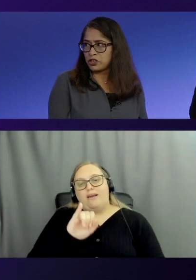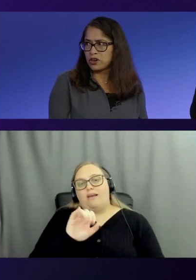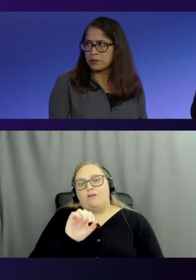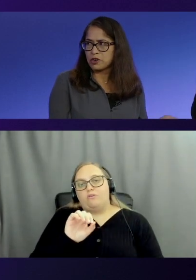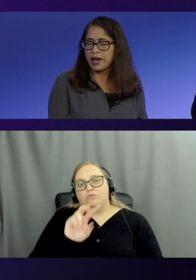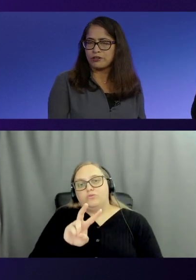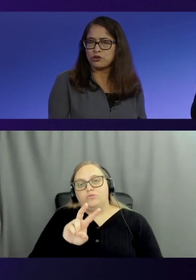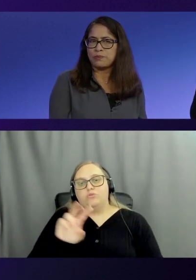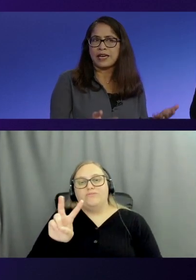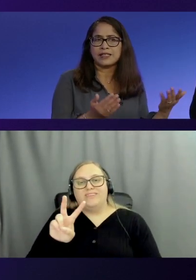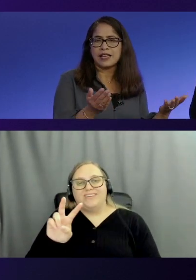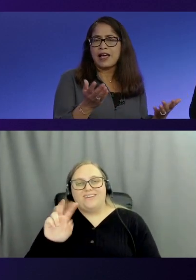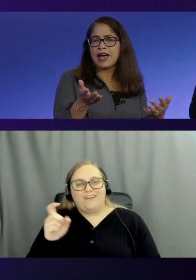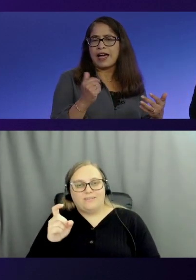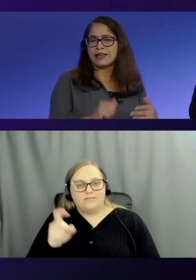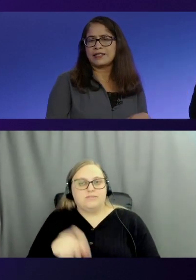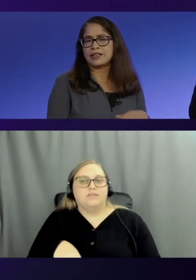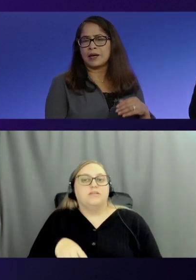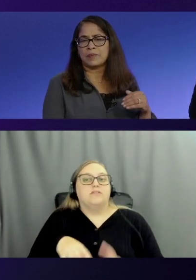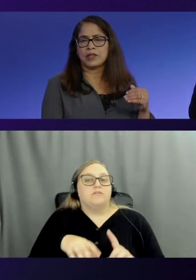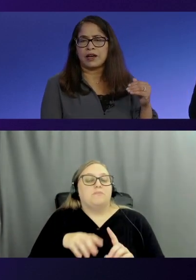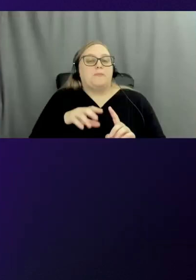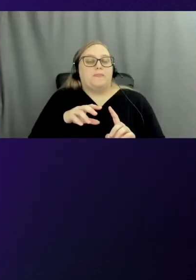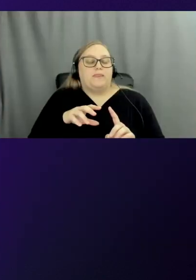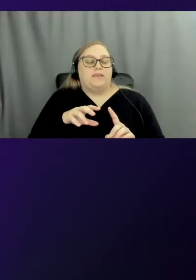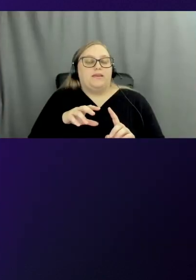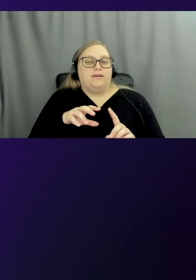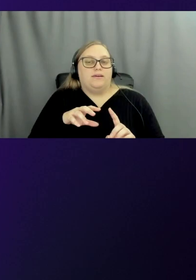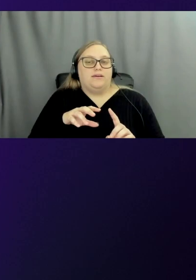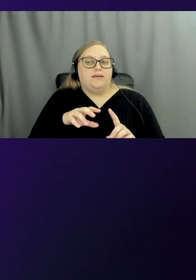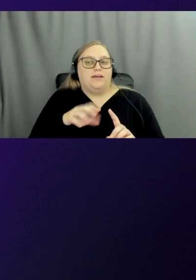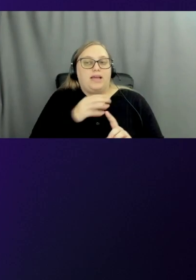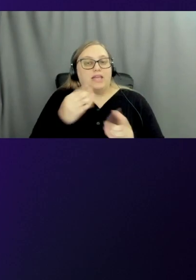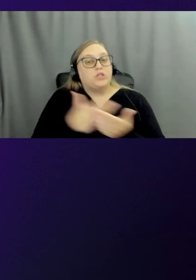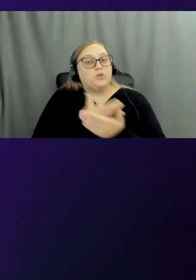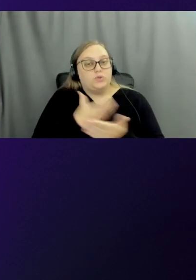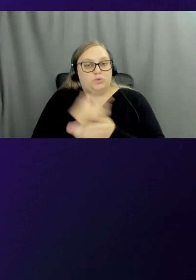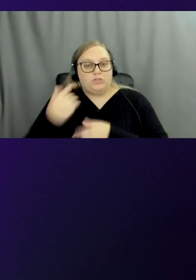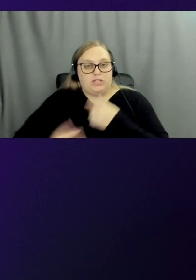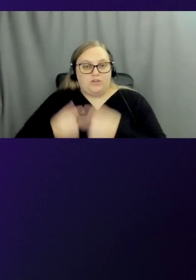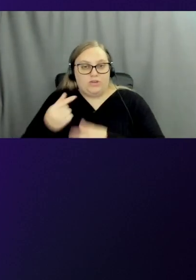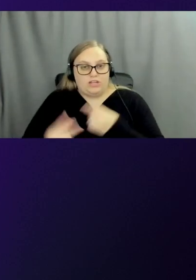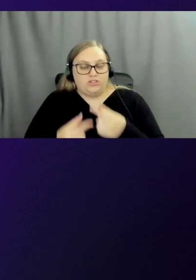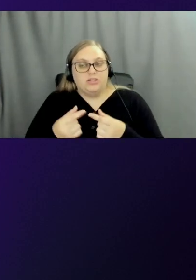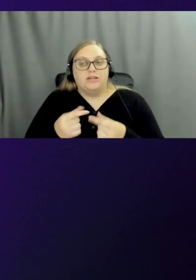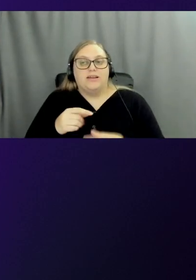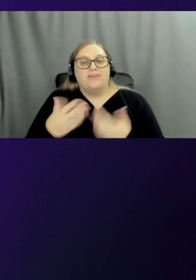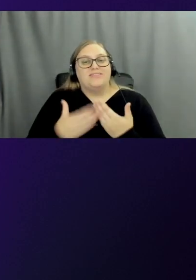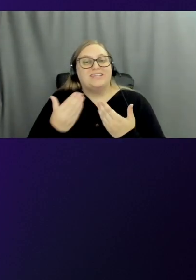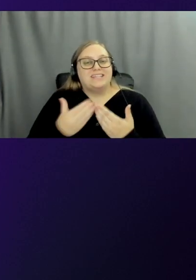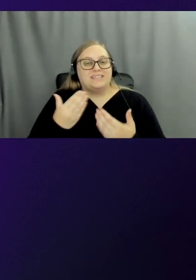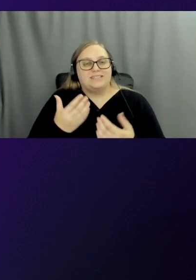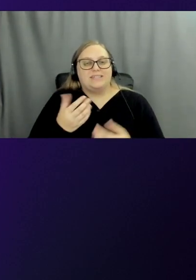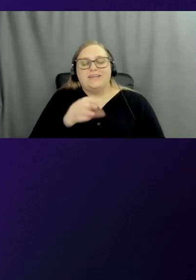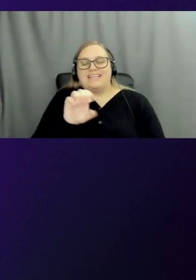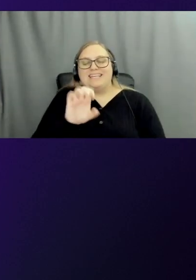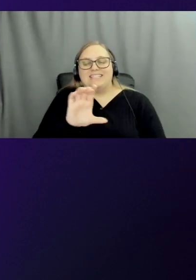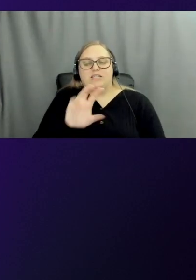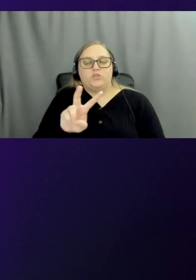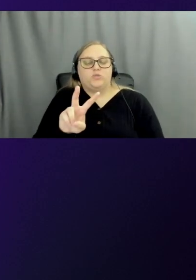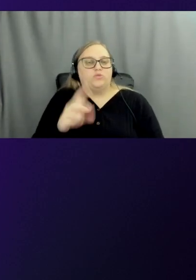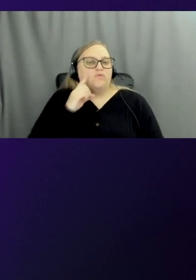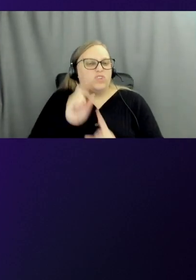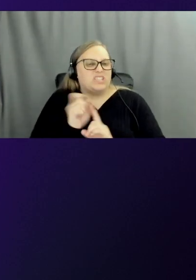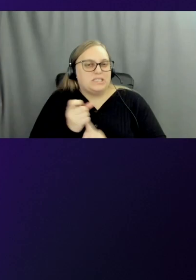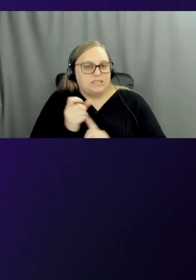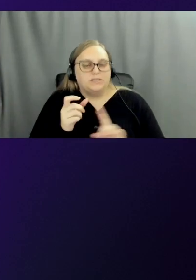I talked about the IO2BX and a newer generation of EC2 instances for about 500